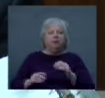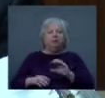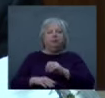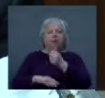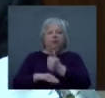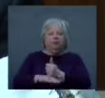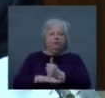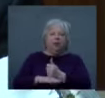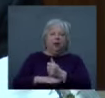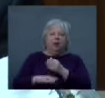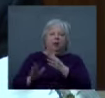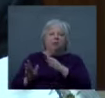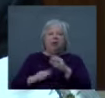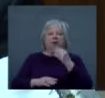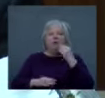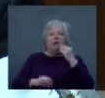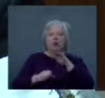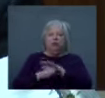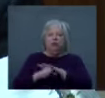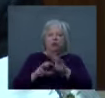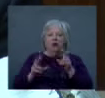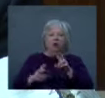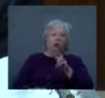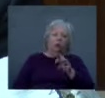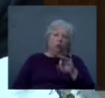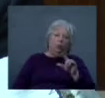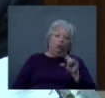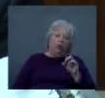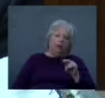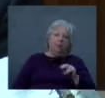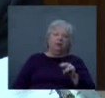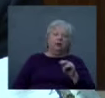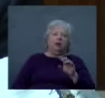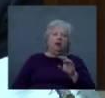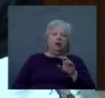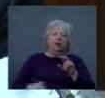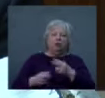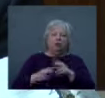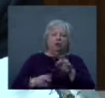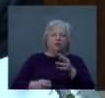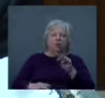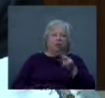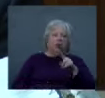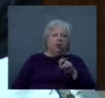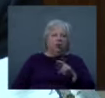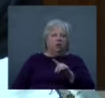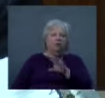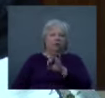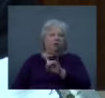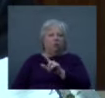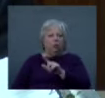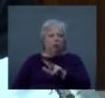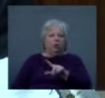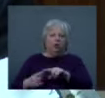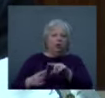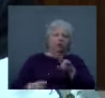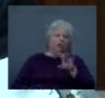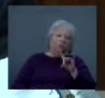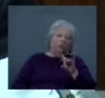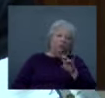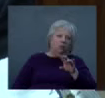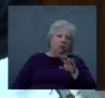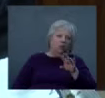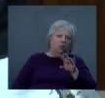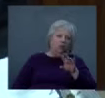zoning development, establish a plan residential district titled Wilson Short Form PDR, located at 423 to 425 Colonial Court in